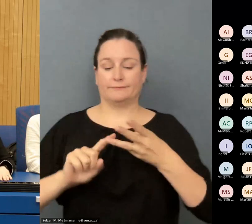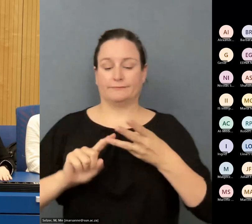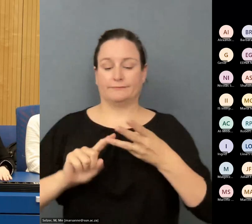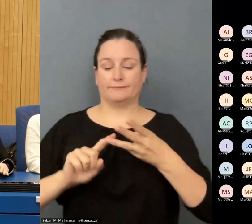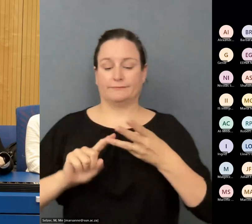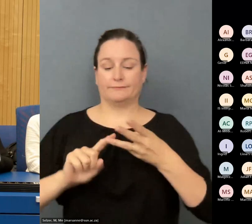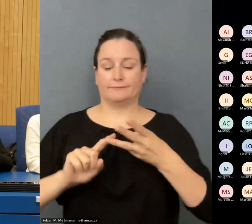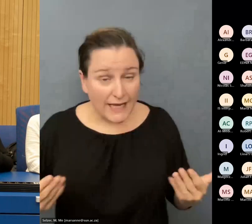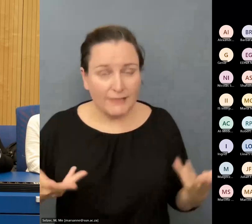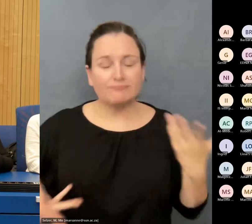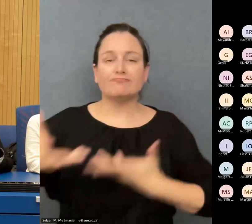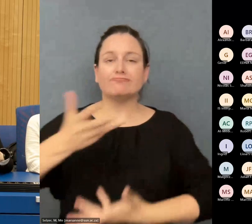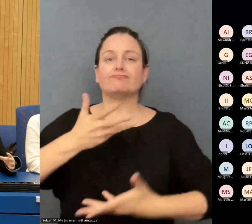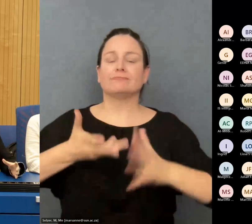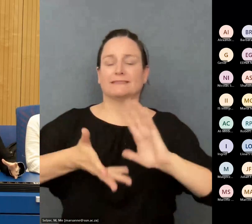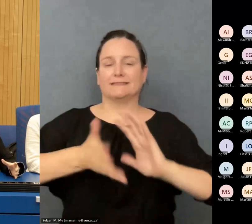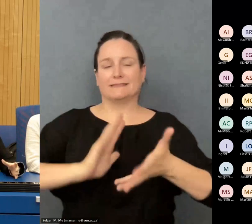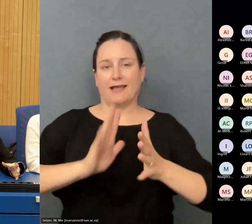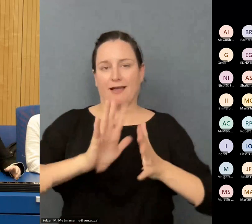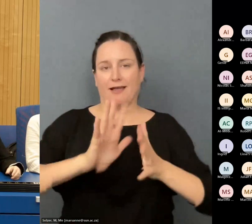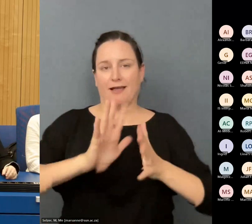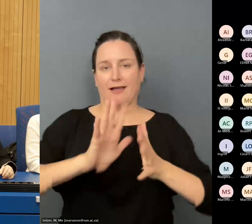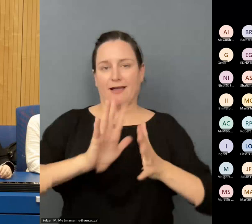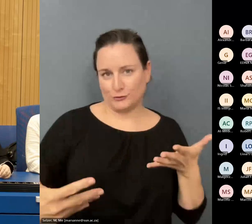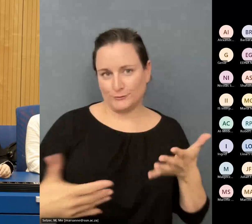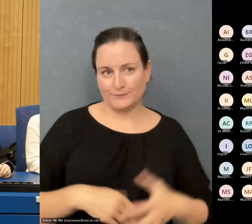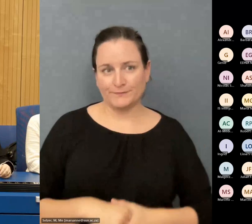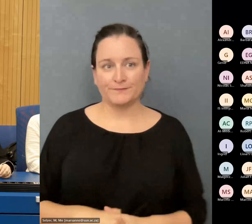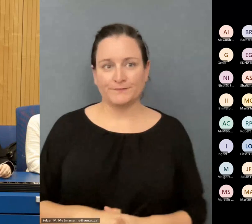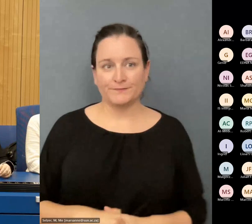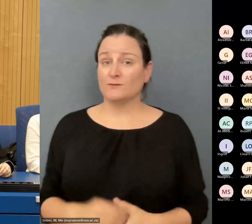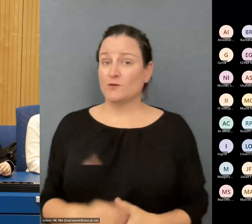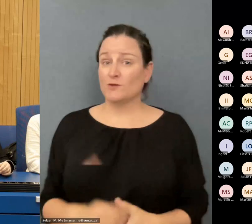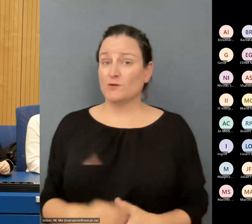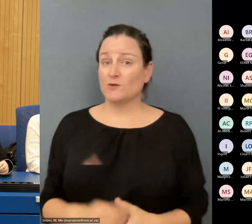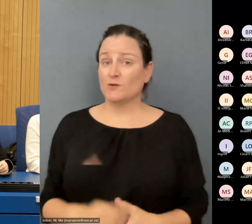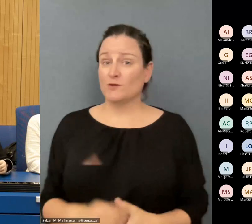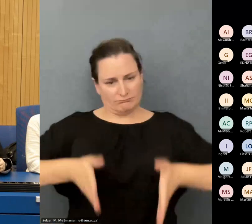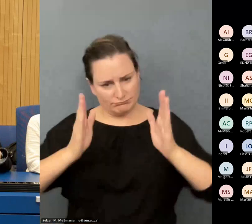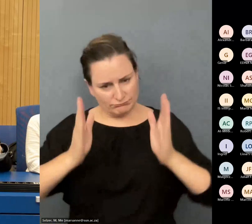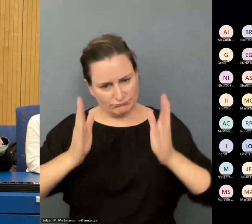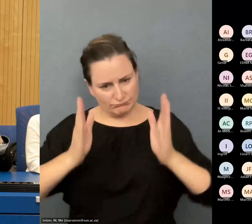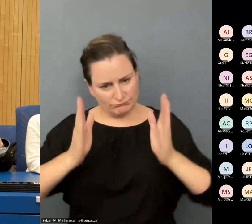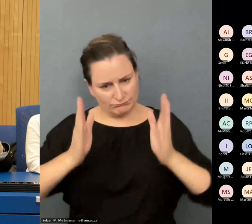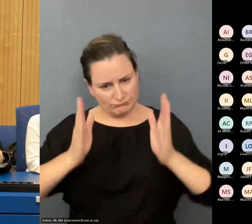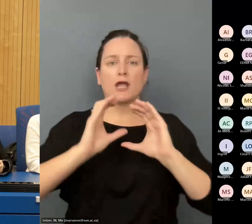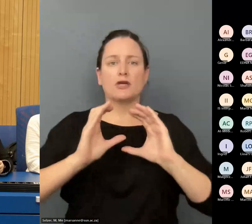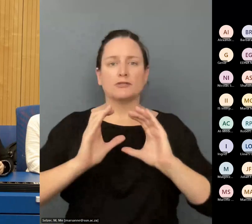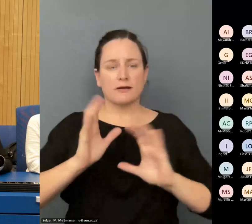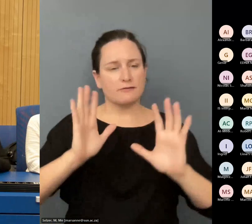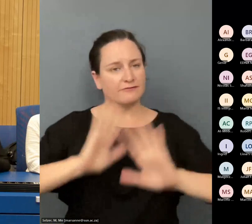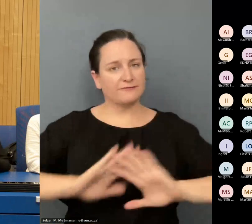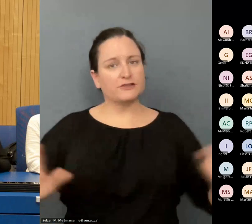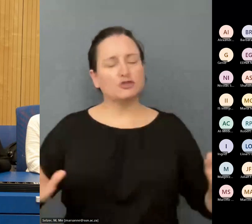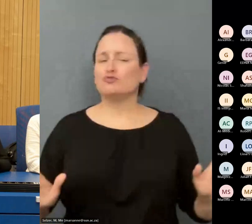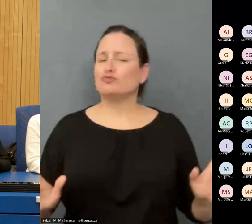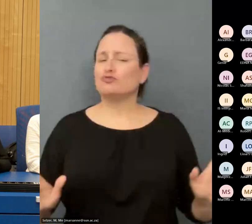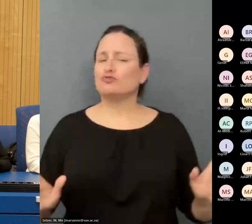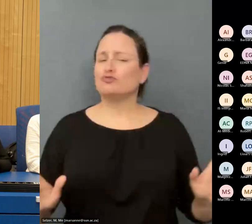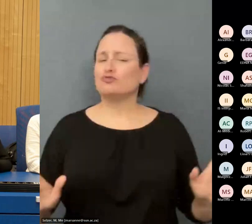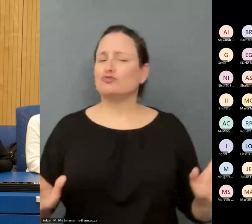So we are not homogenes, but it is important to know that the most important